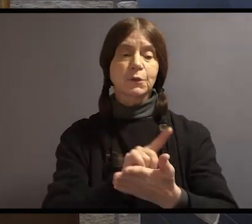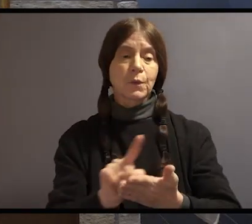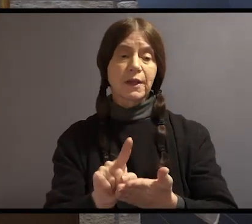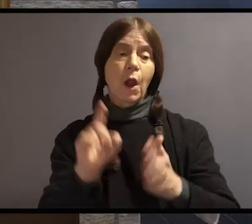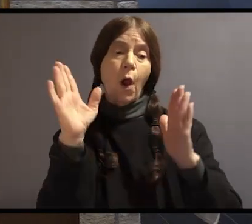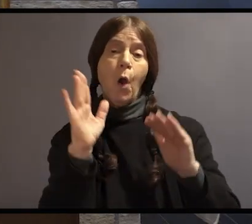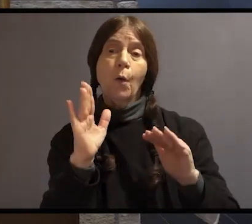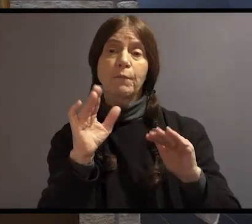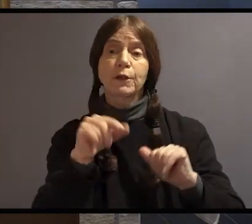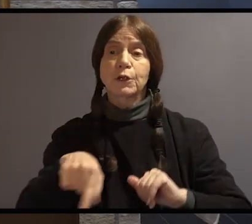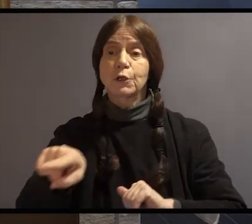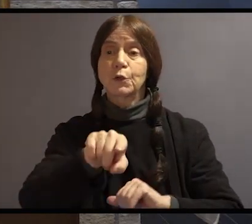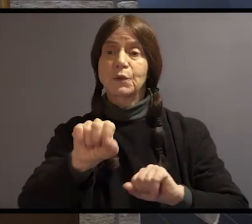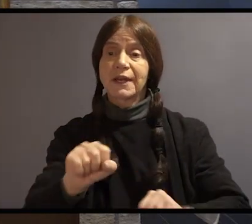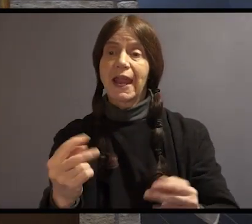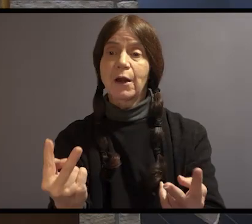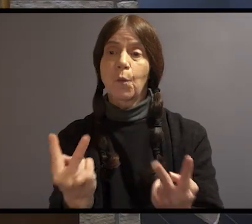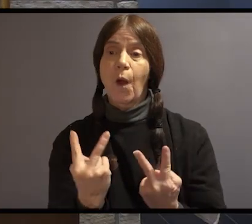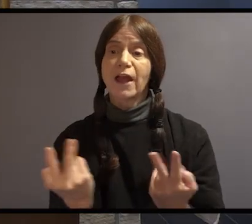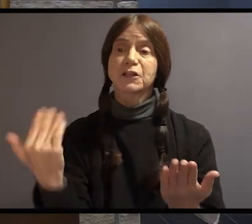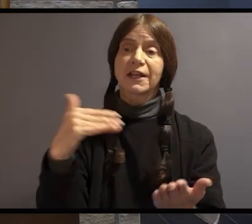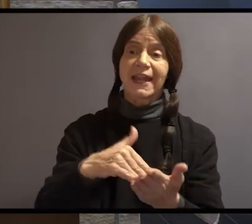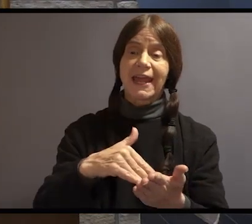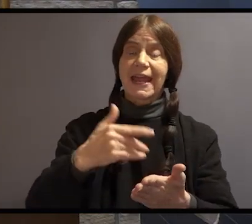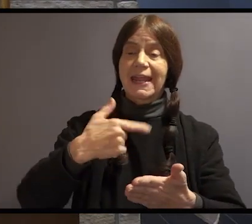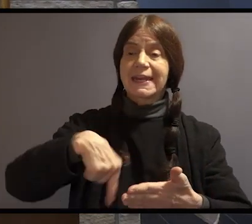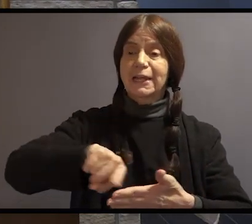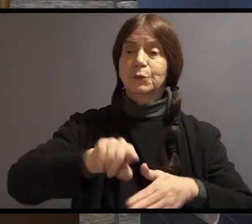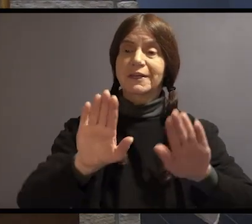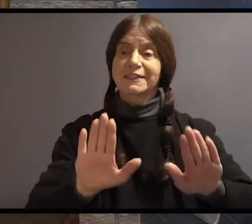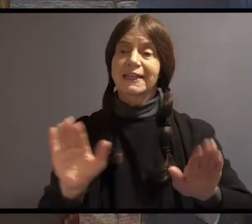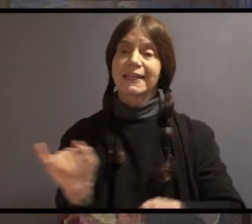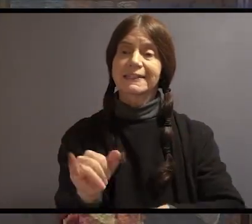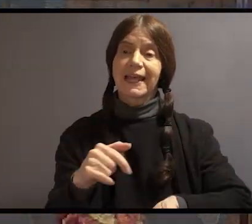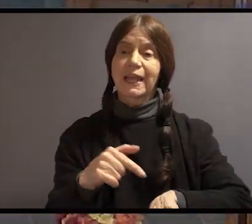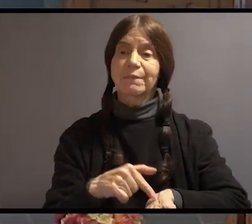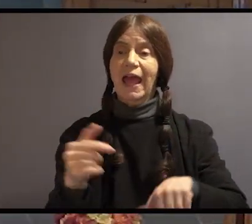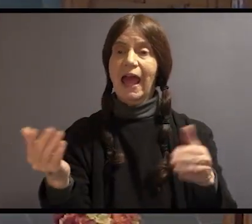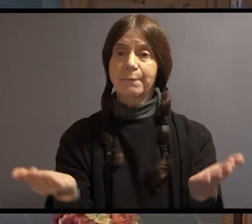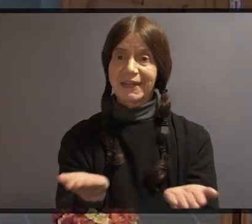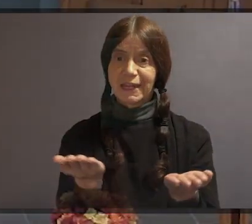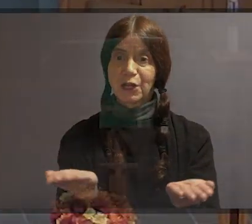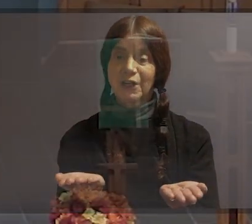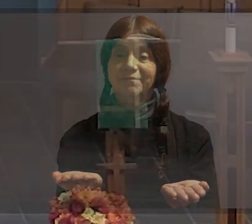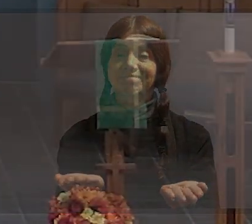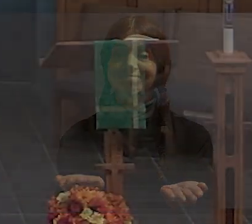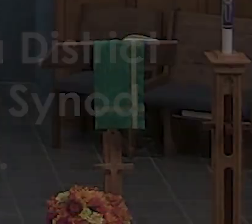We hope to see you again at the same time next Sunday on this station.